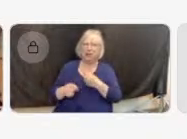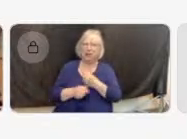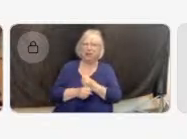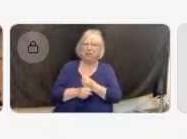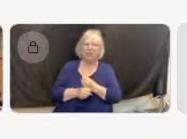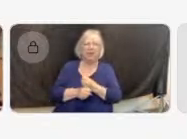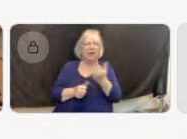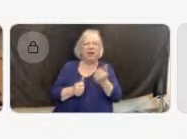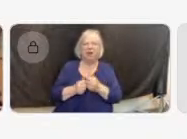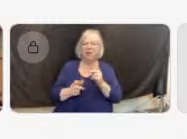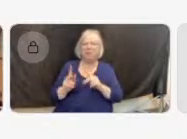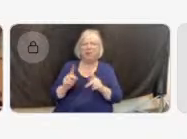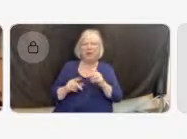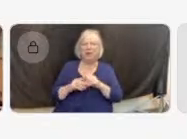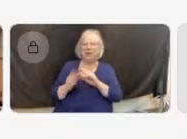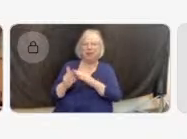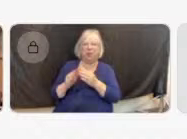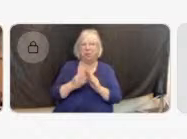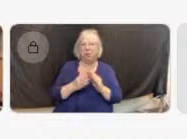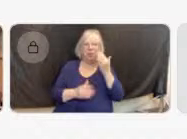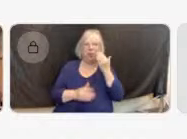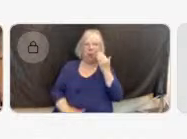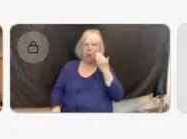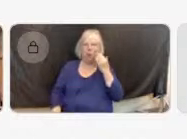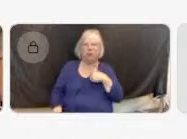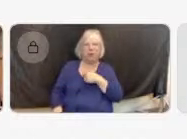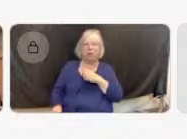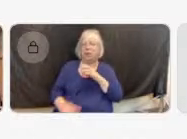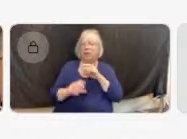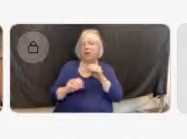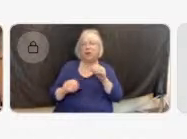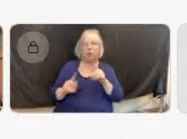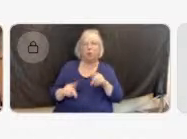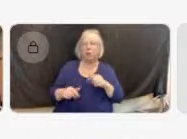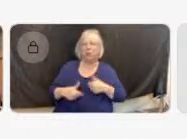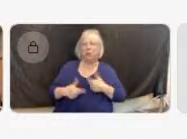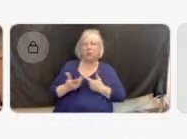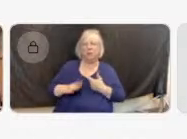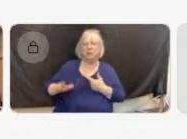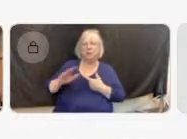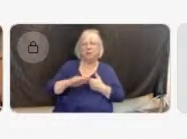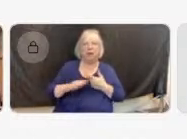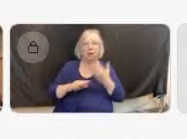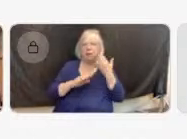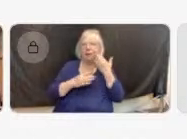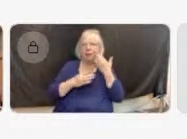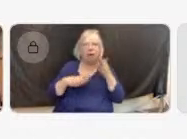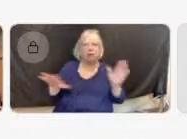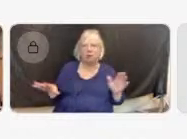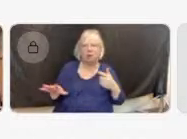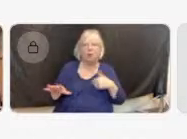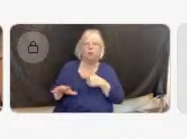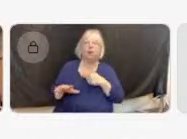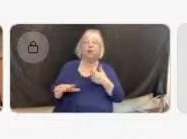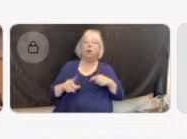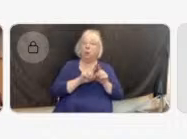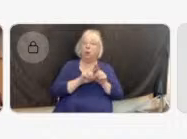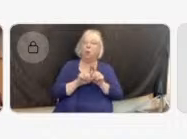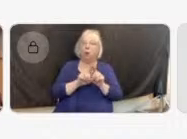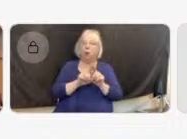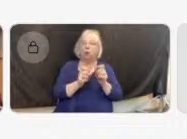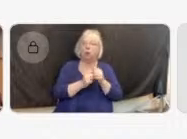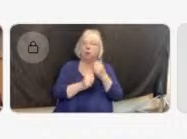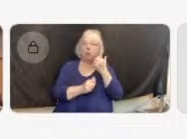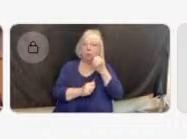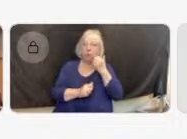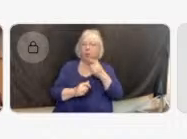Everybody in the community knows us. There's no one that lives there that don't know us. We walked with the prostitutes. We dealt with the pimps.